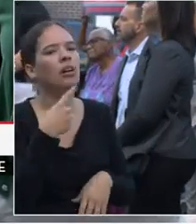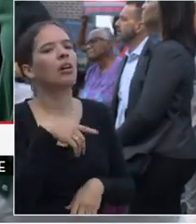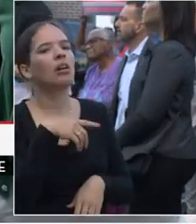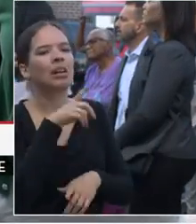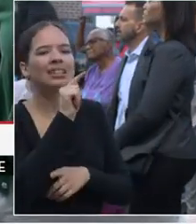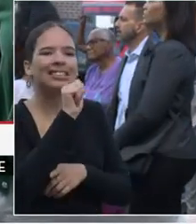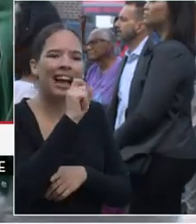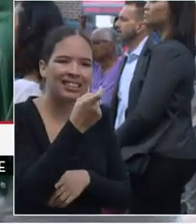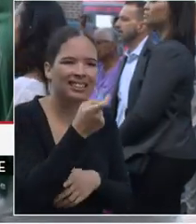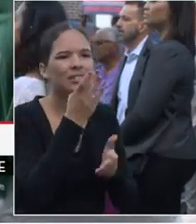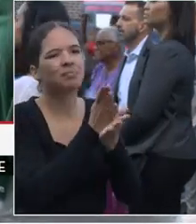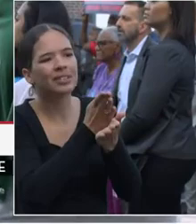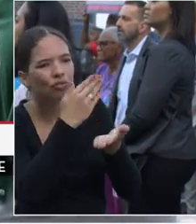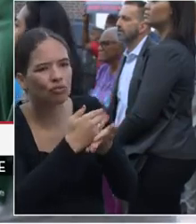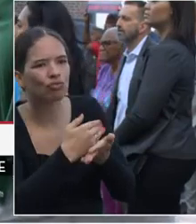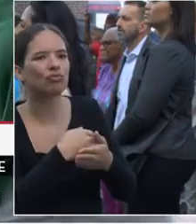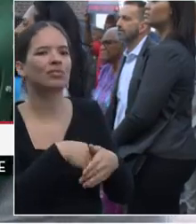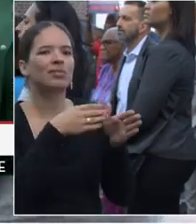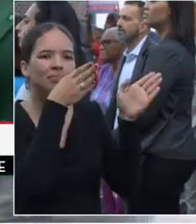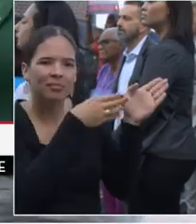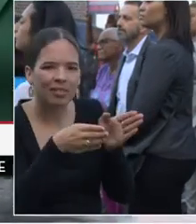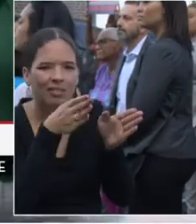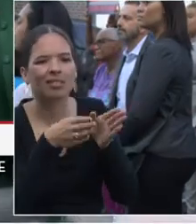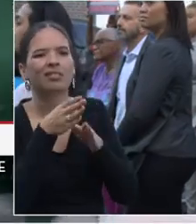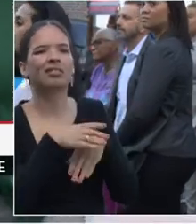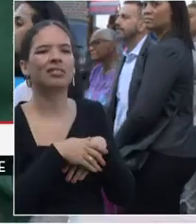capital infrastructure grant as well.